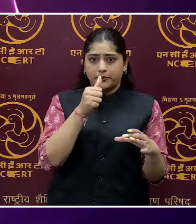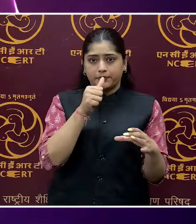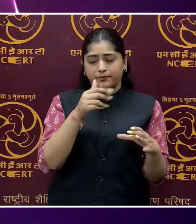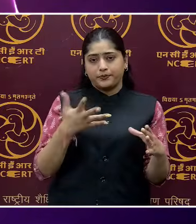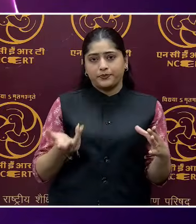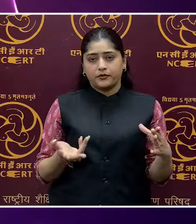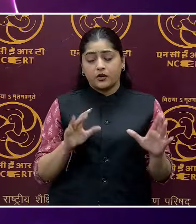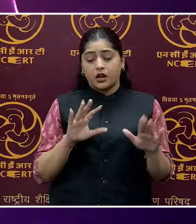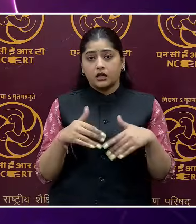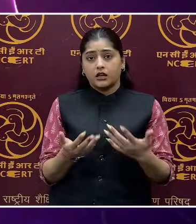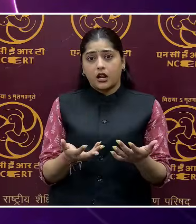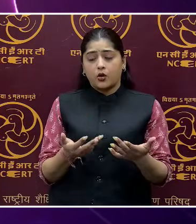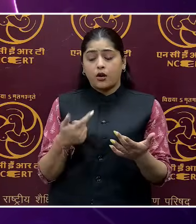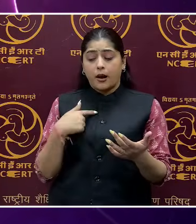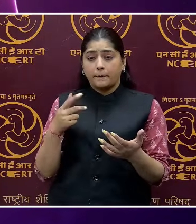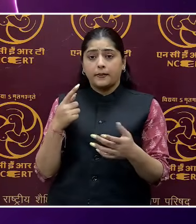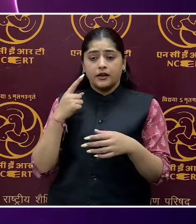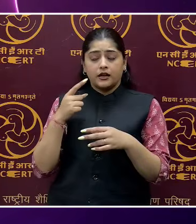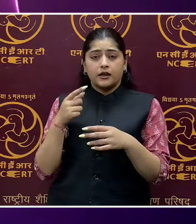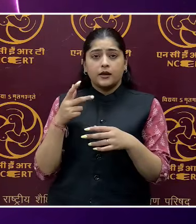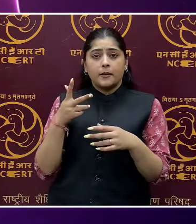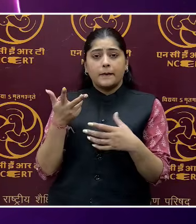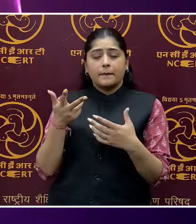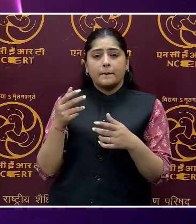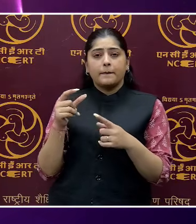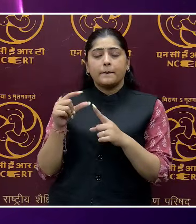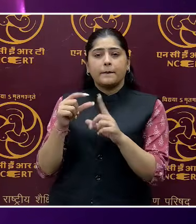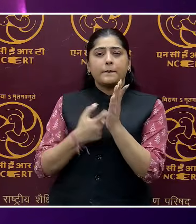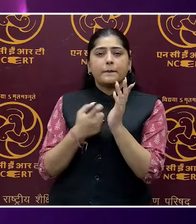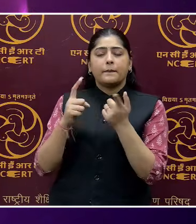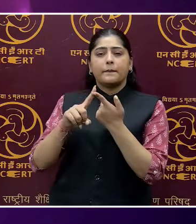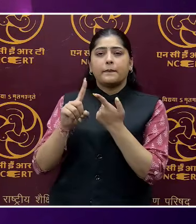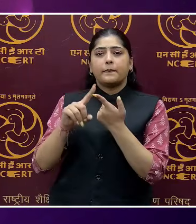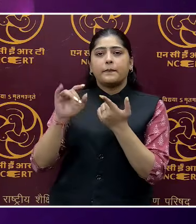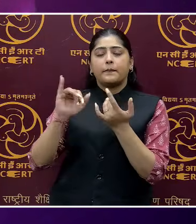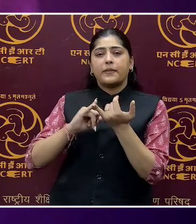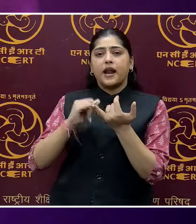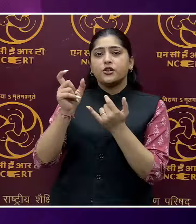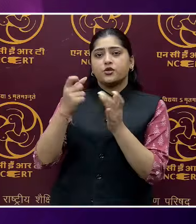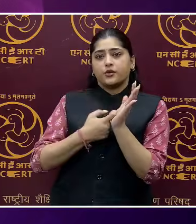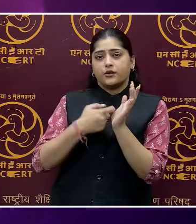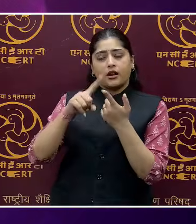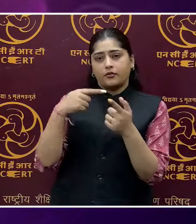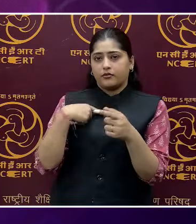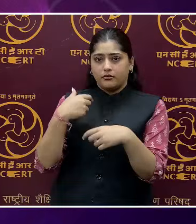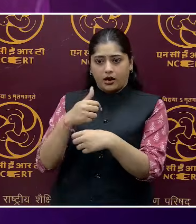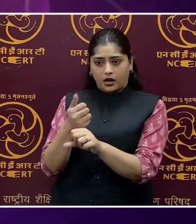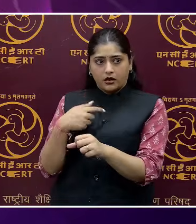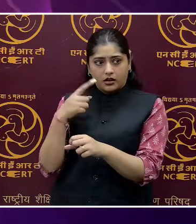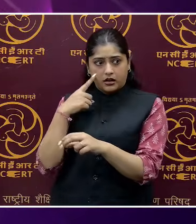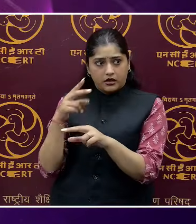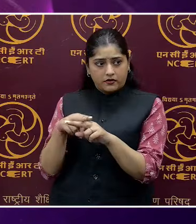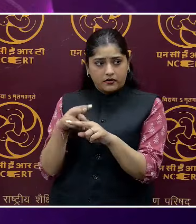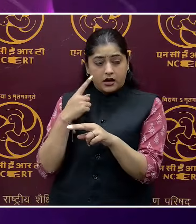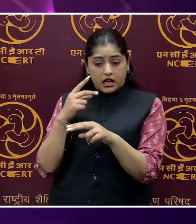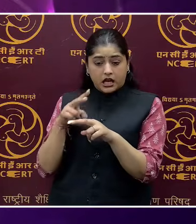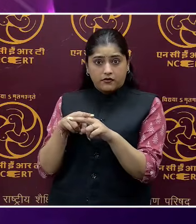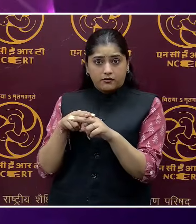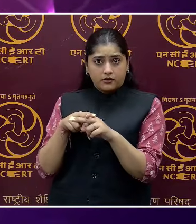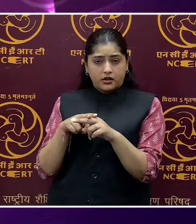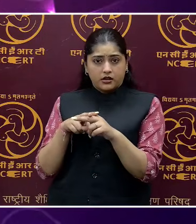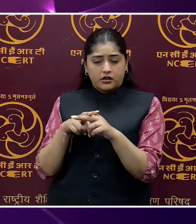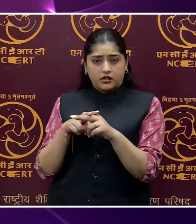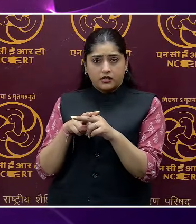Now the pressure is being applied by external piston, but we will see that it will not compressed. It